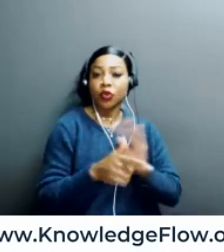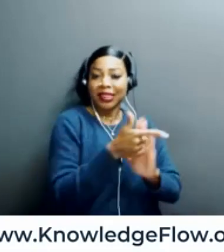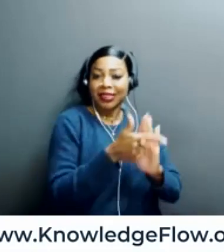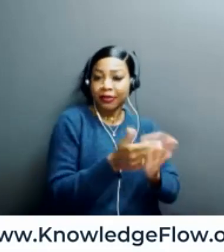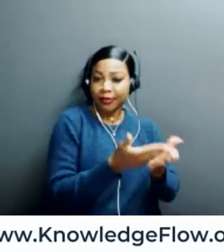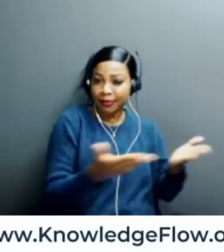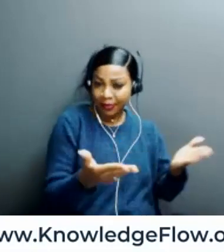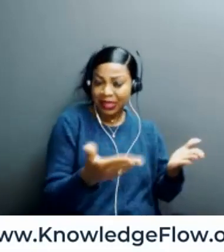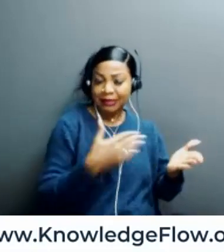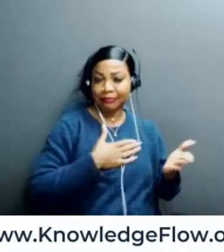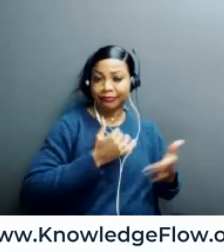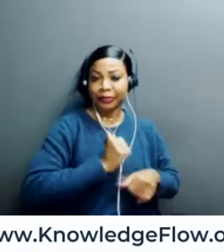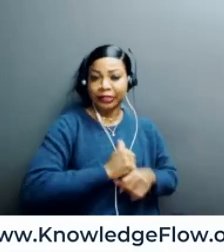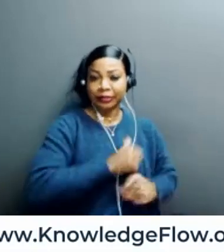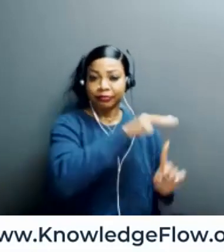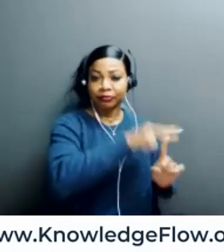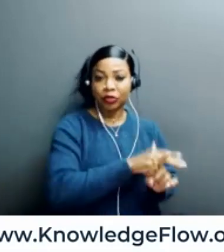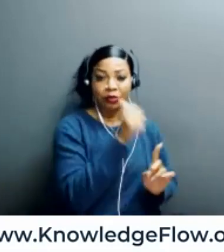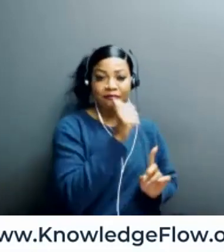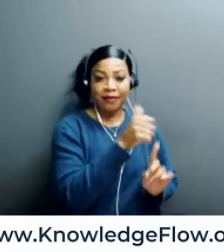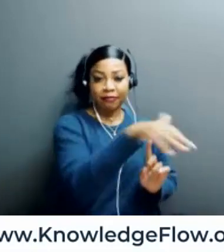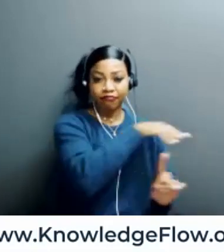book a private space when doing so